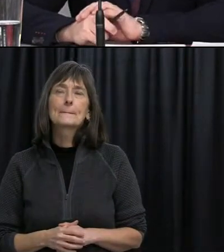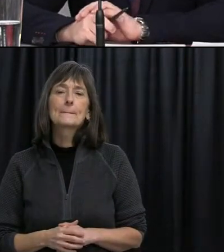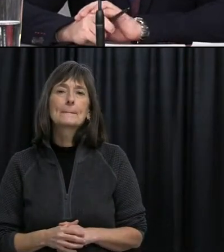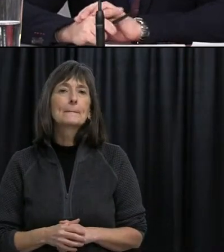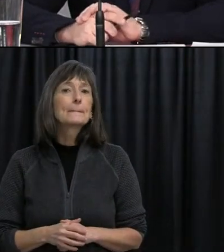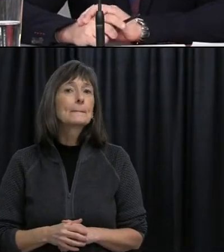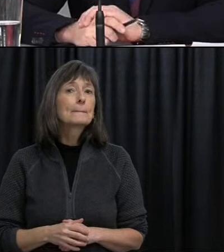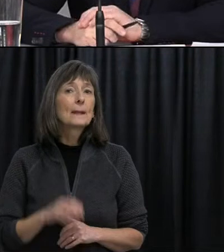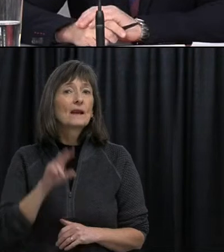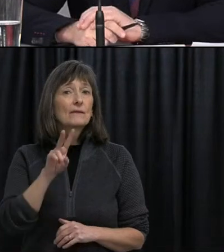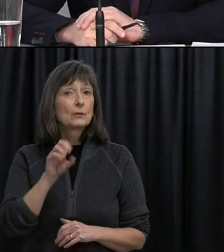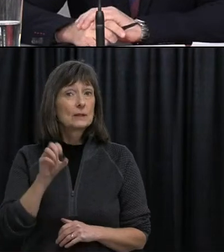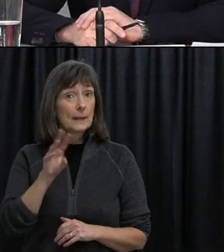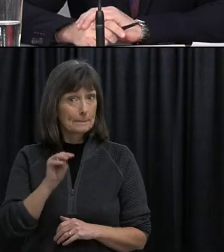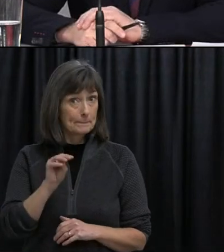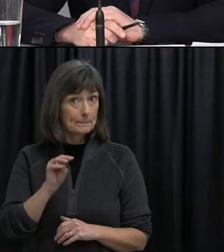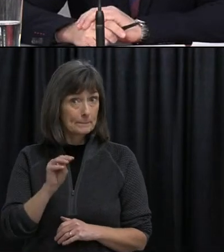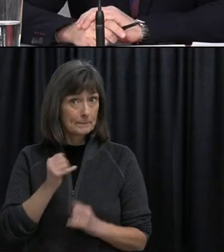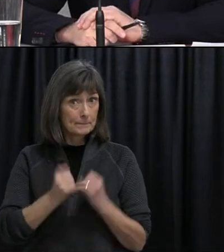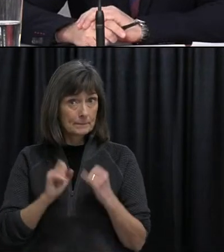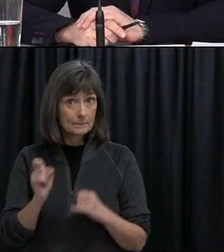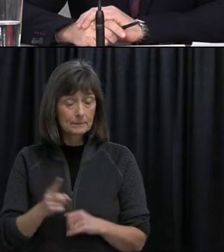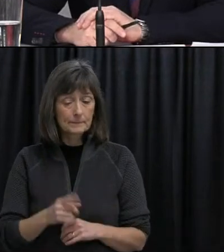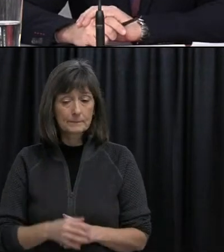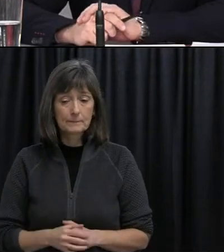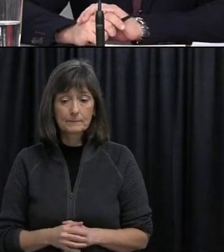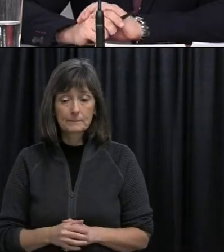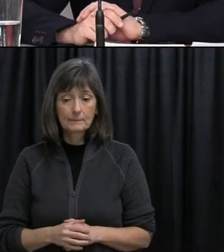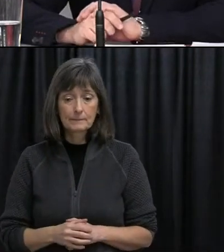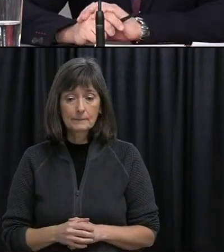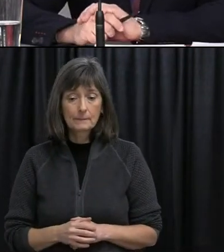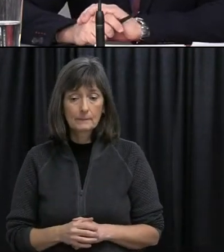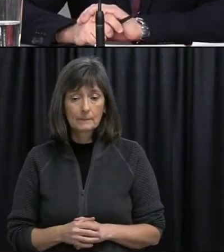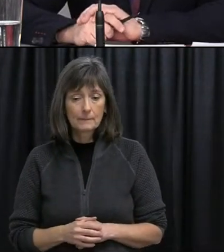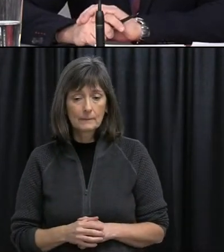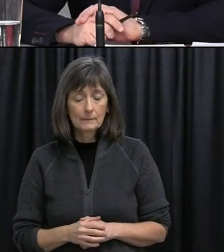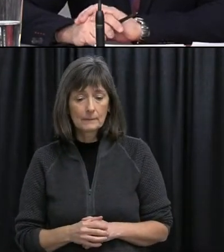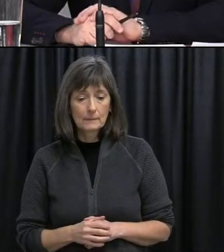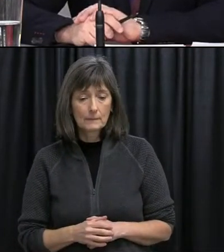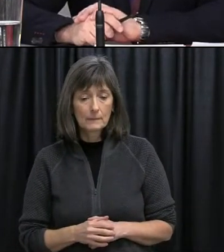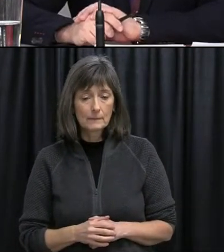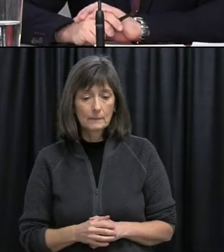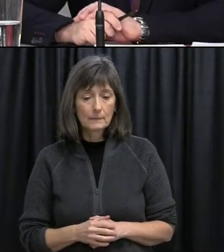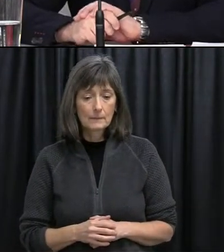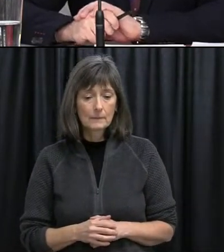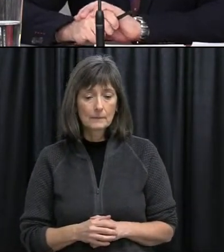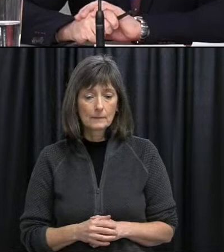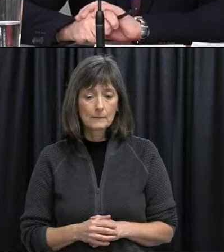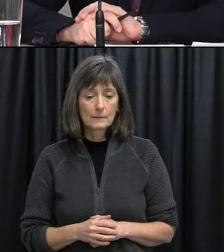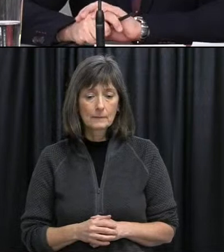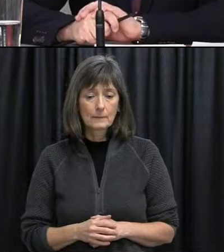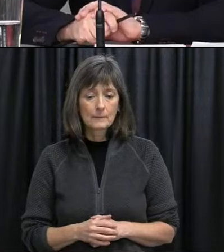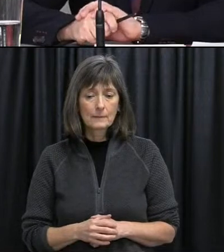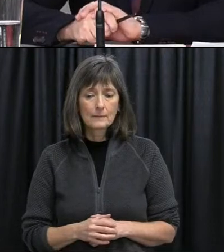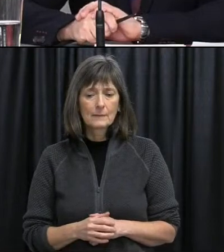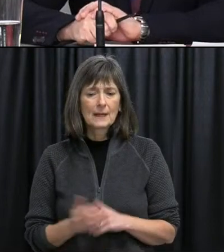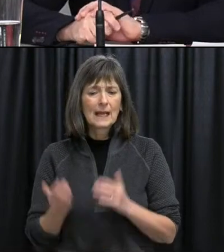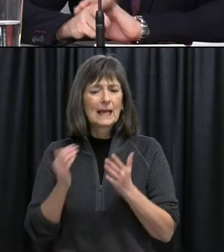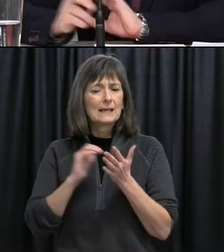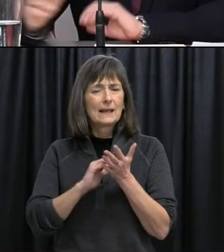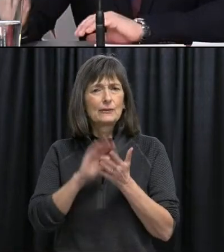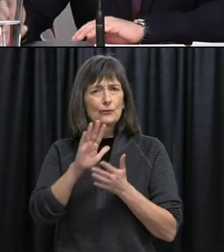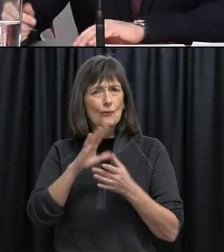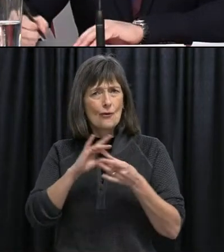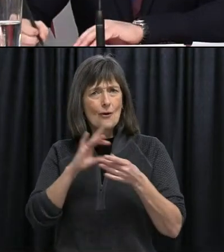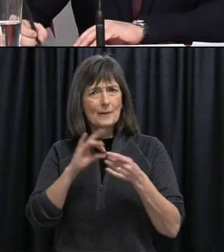Brian Callahan with VOCM, do you have a final question? Just with regard to Dr. Fitzgerald's comments off the top again regarding mask